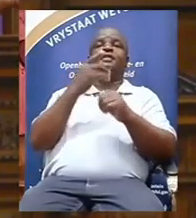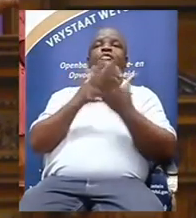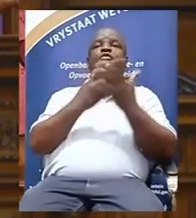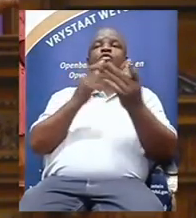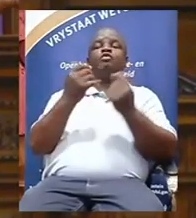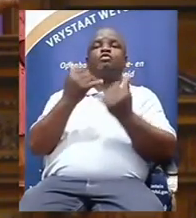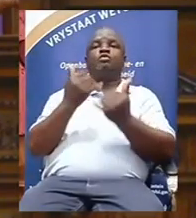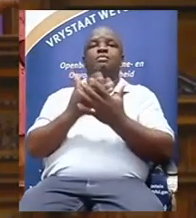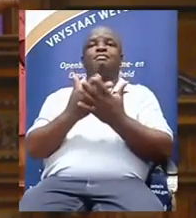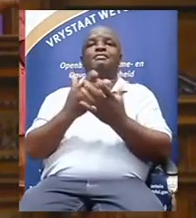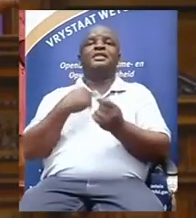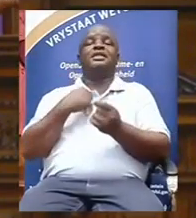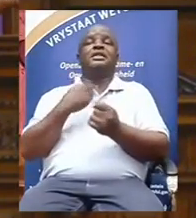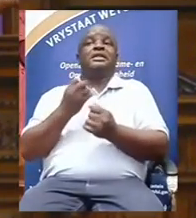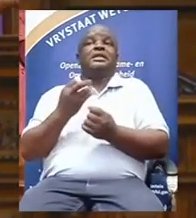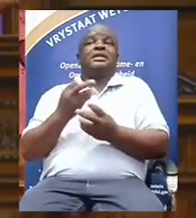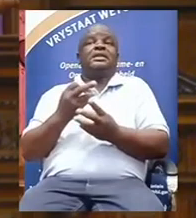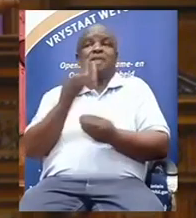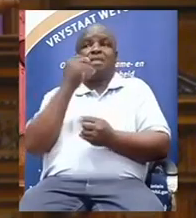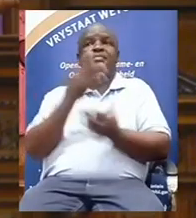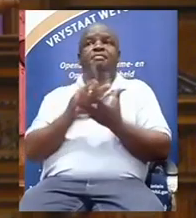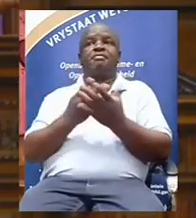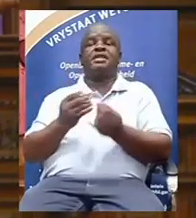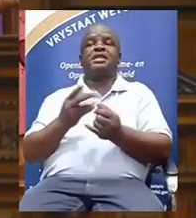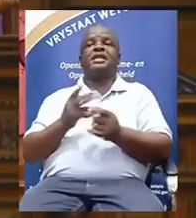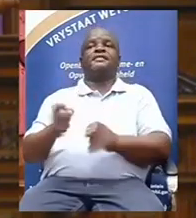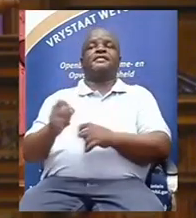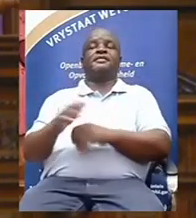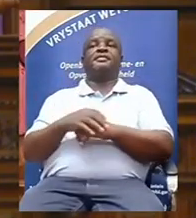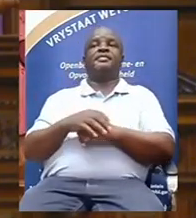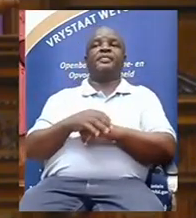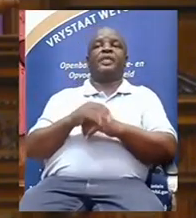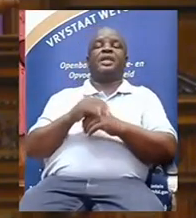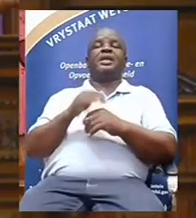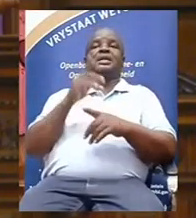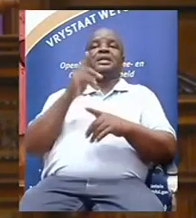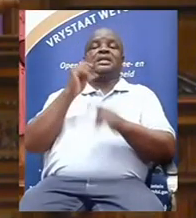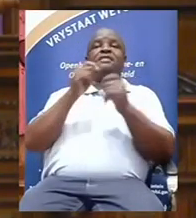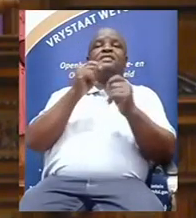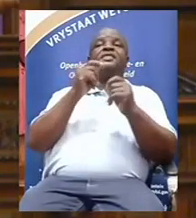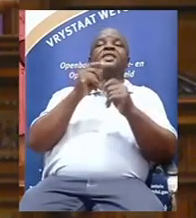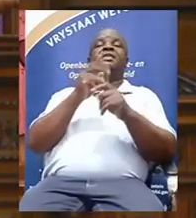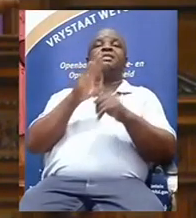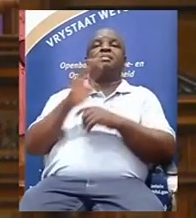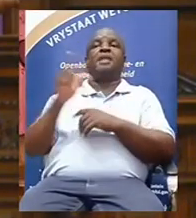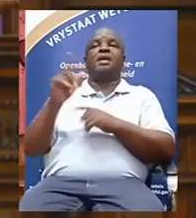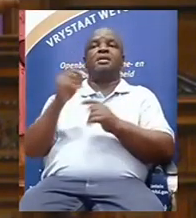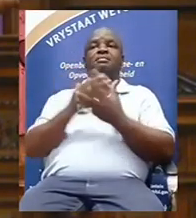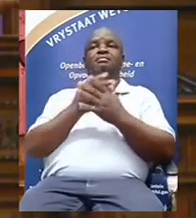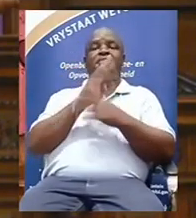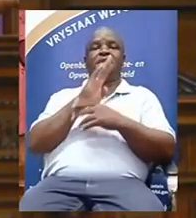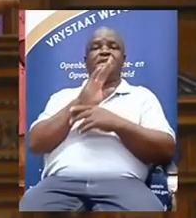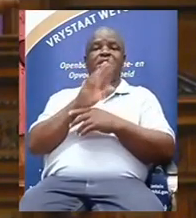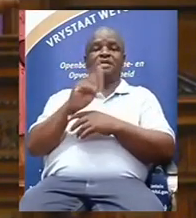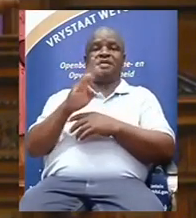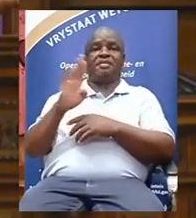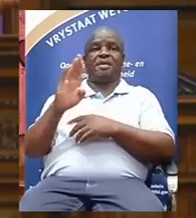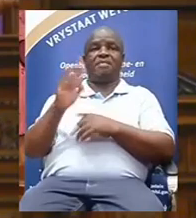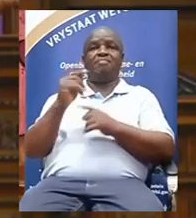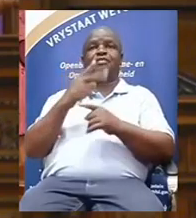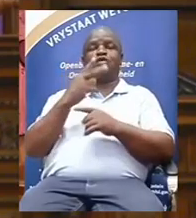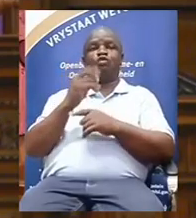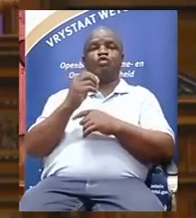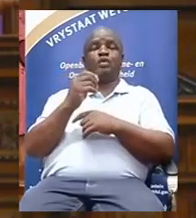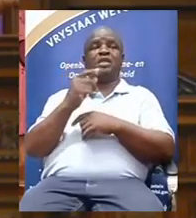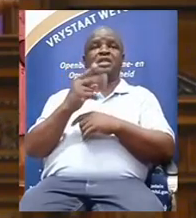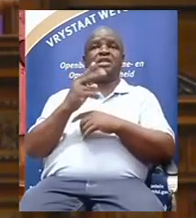incidental matters. The purpose of the National Road Traffic Amendment Bill B7B of 2020 is to,